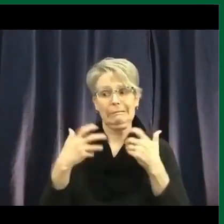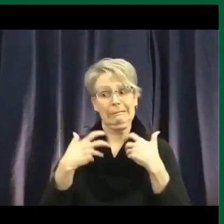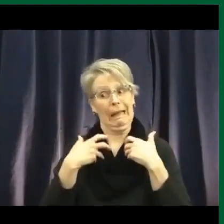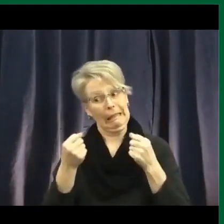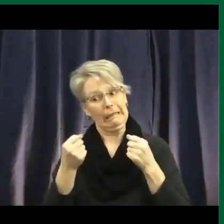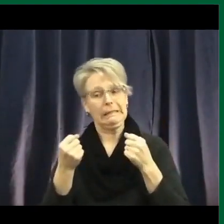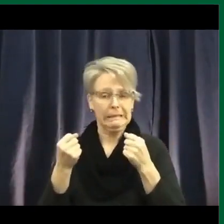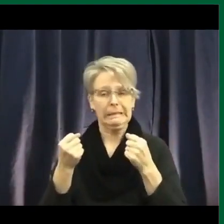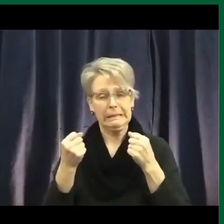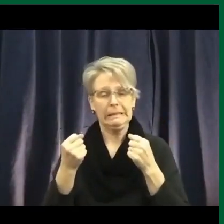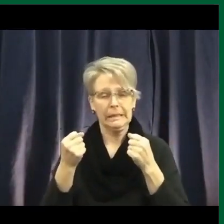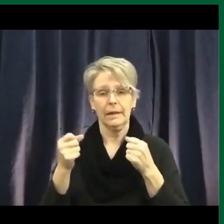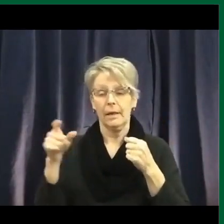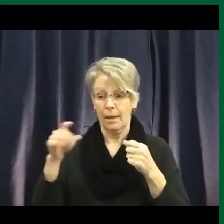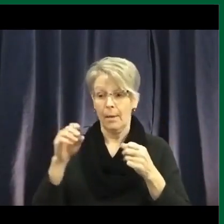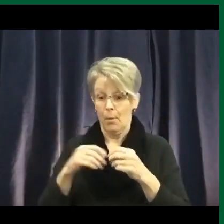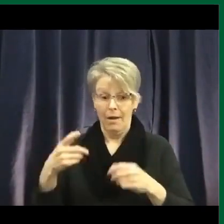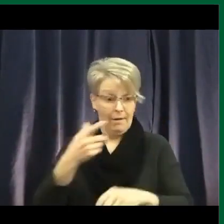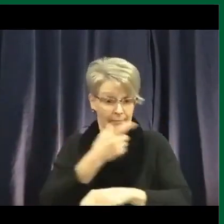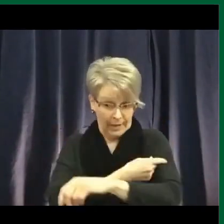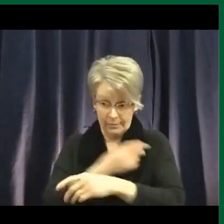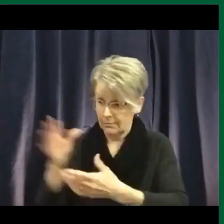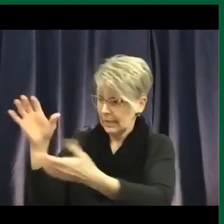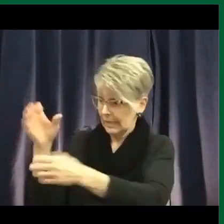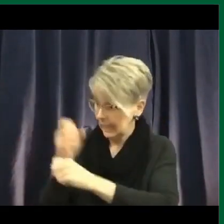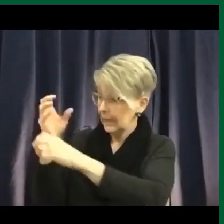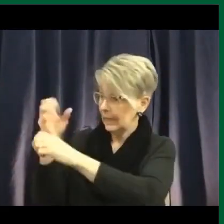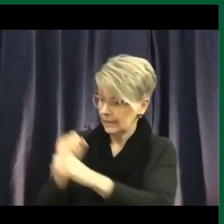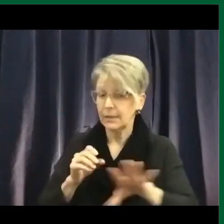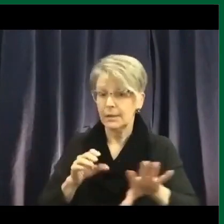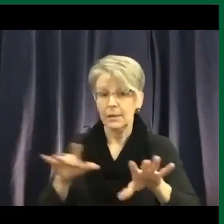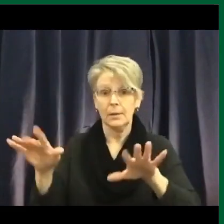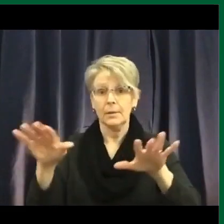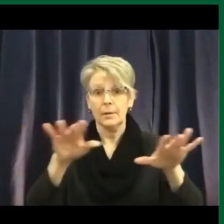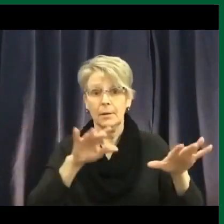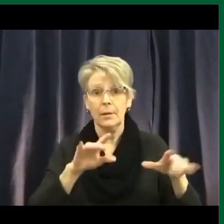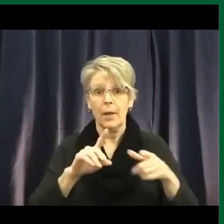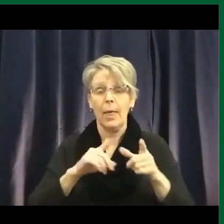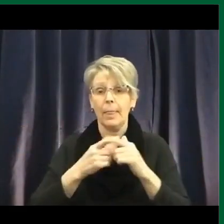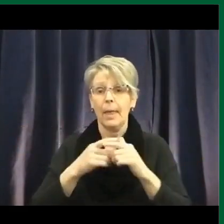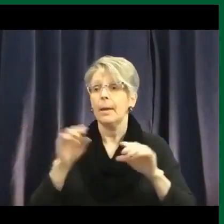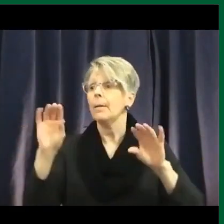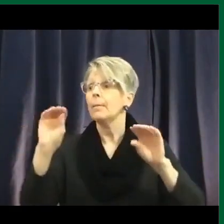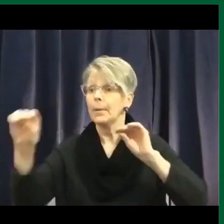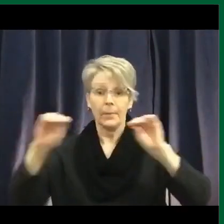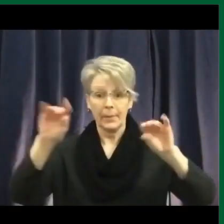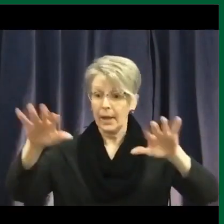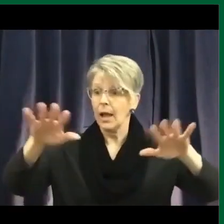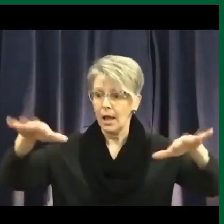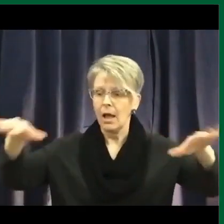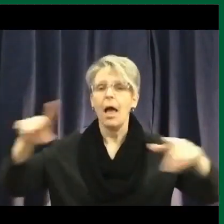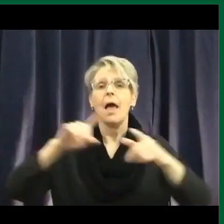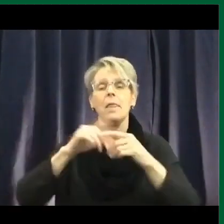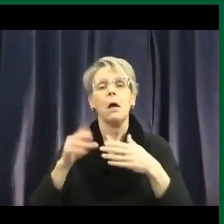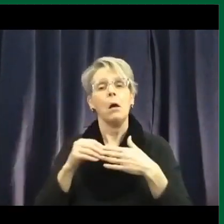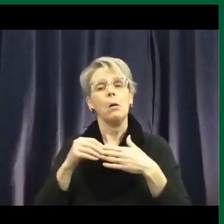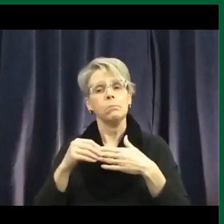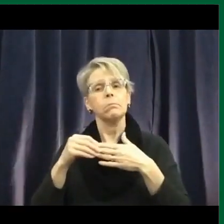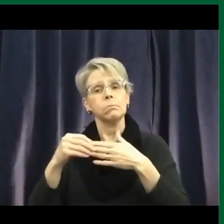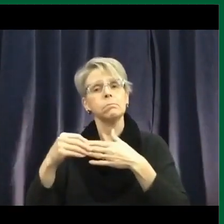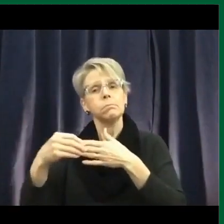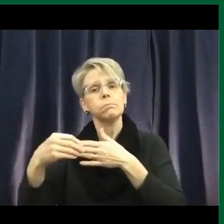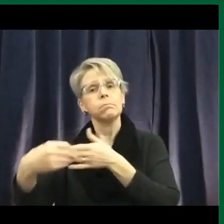those vaccines become available, we're going to look at softening additional restrictions in the days, weeks, and months ahead. Our goal is